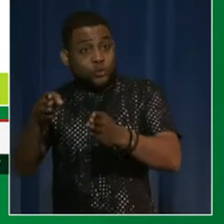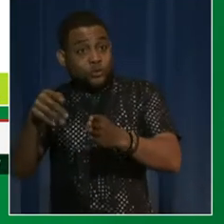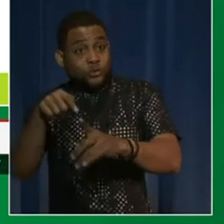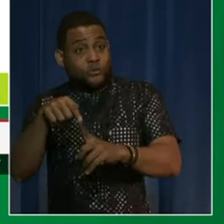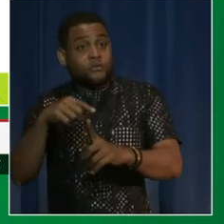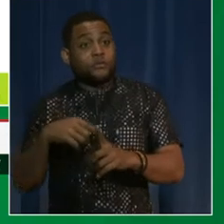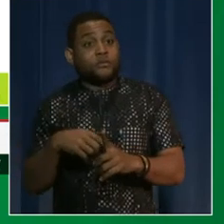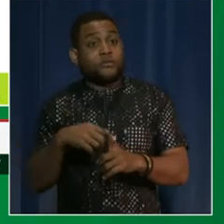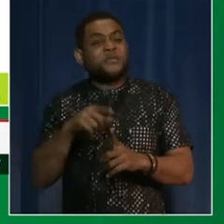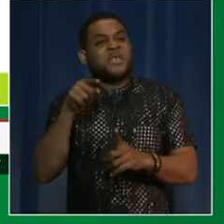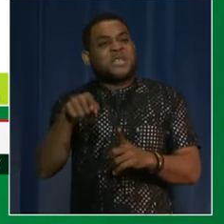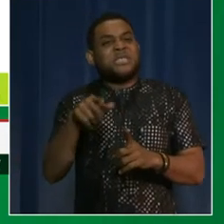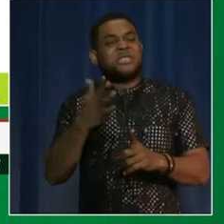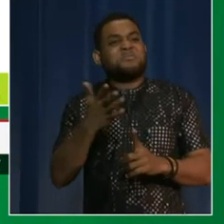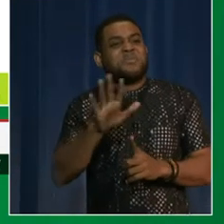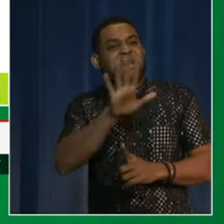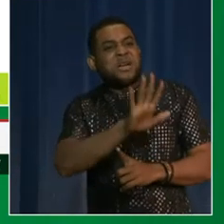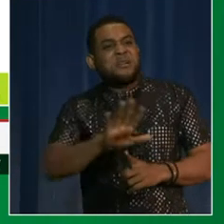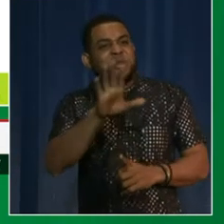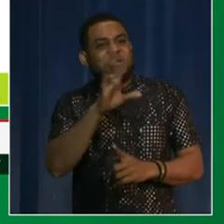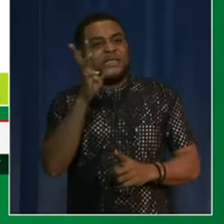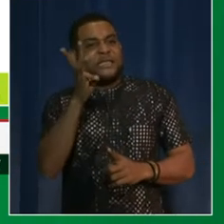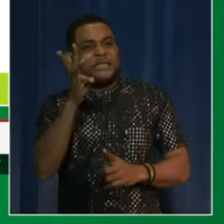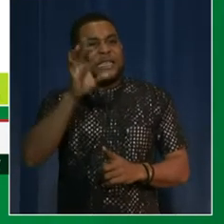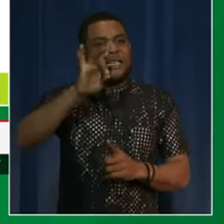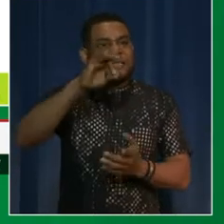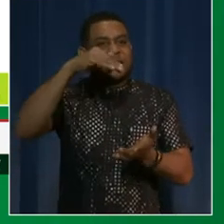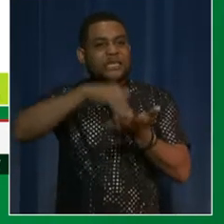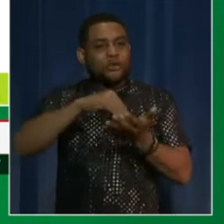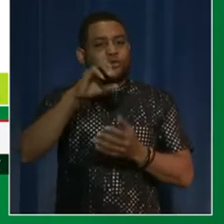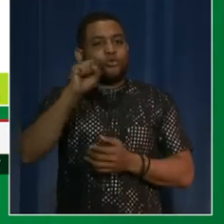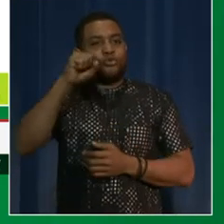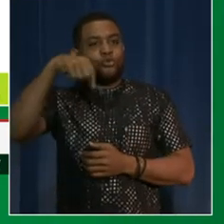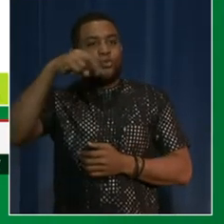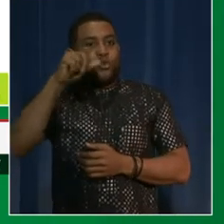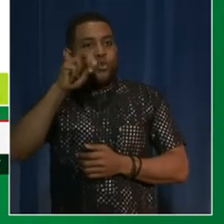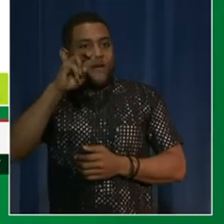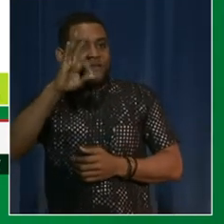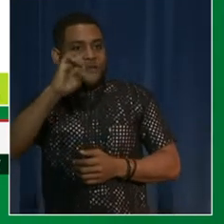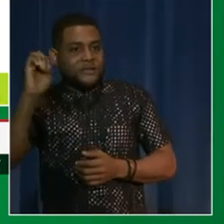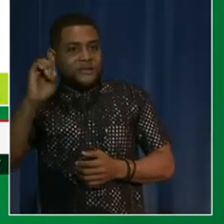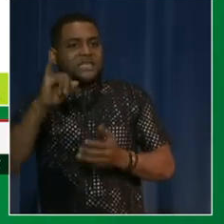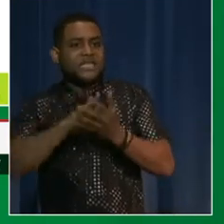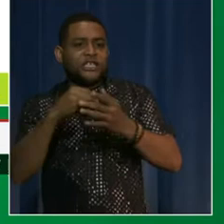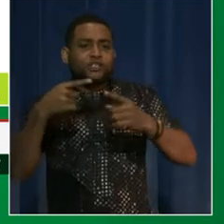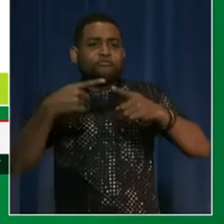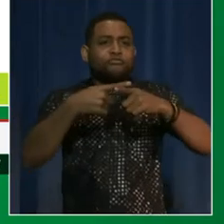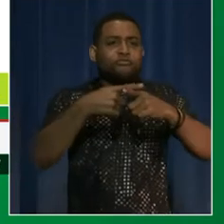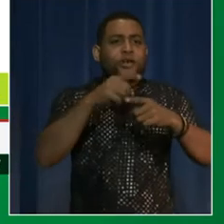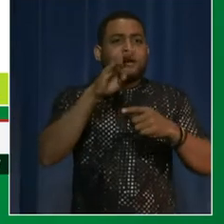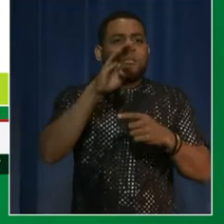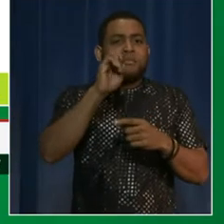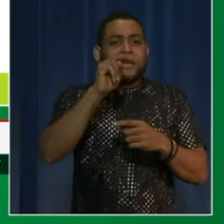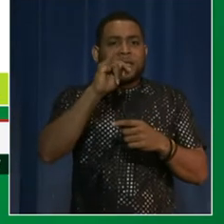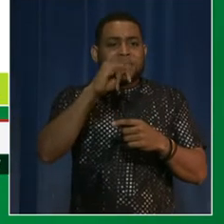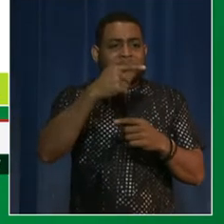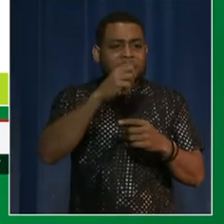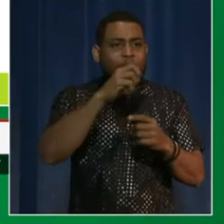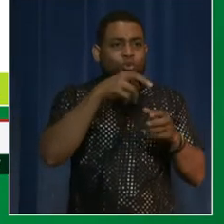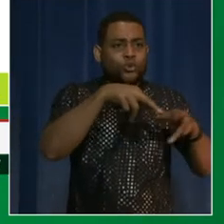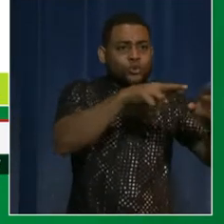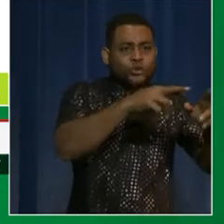approximately 68,000 square foot vacant lot at the corner of Benning Road and G Street Southeast in Ward 7's Fort DuPont